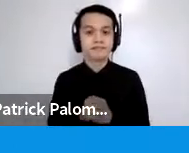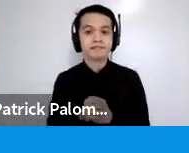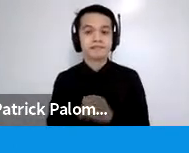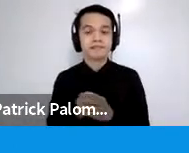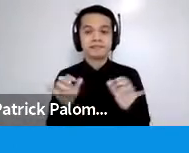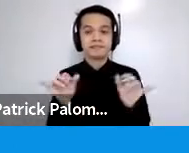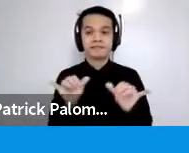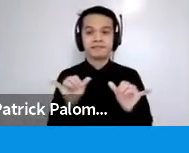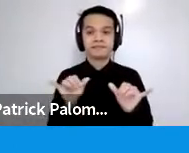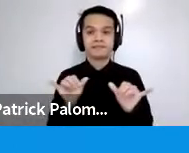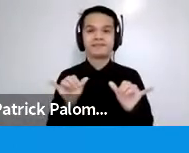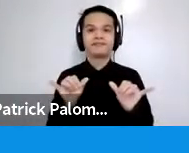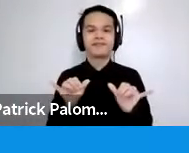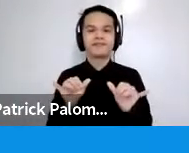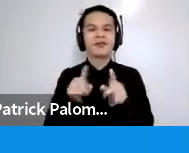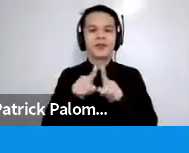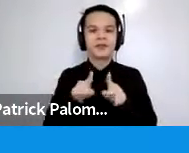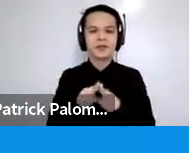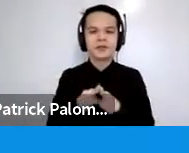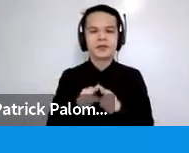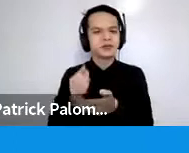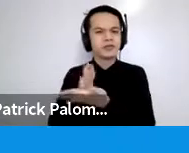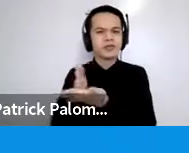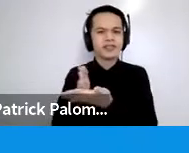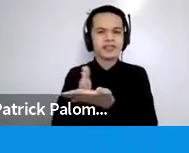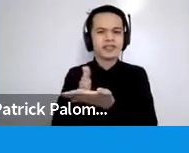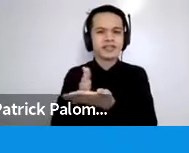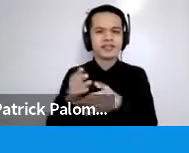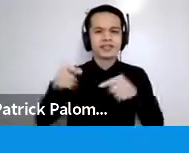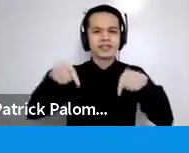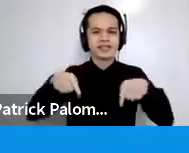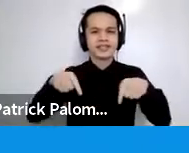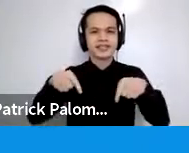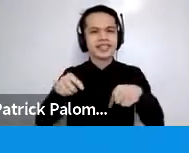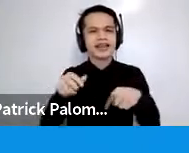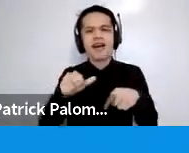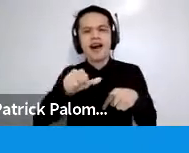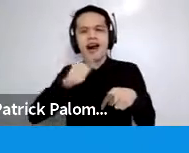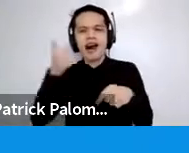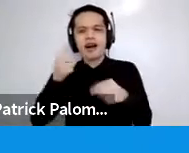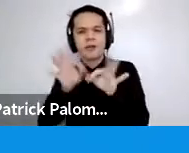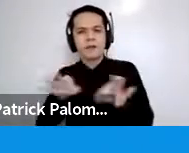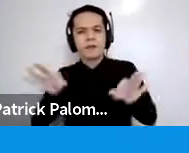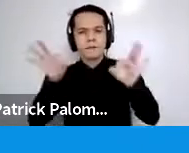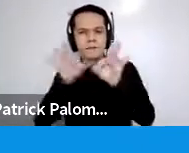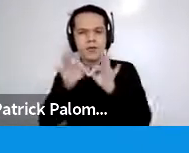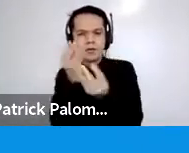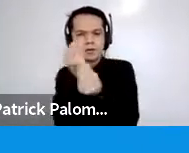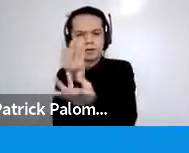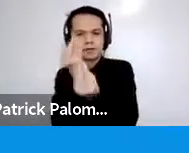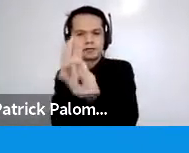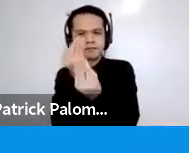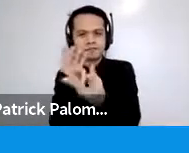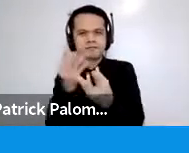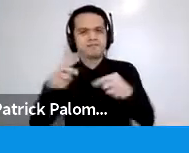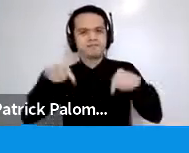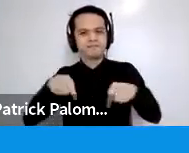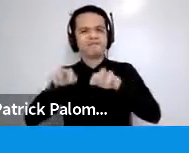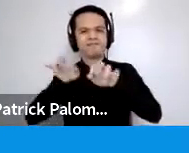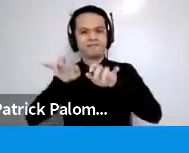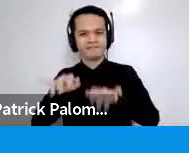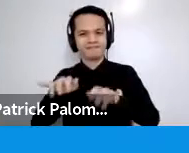We will also be sharing this and other important information in the chat. Log in now